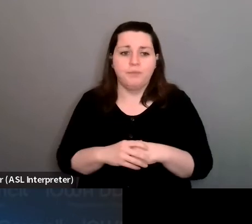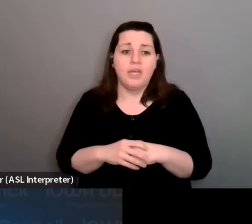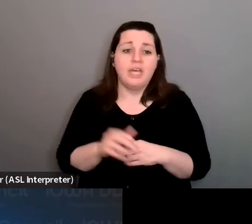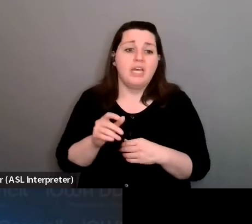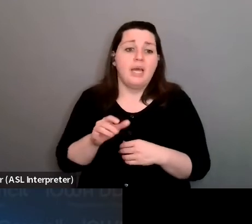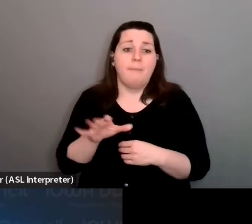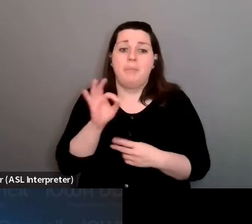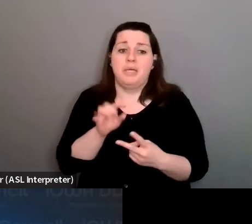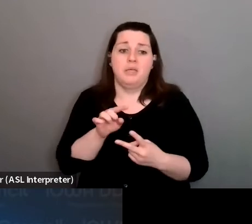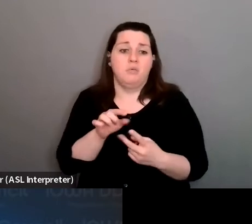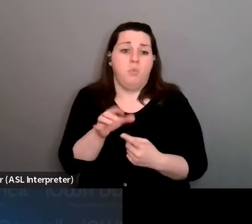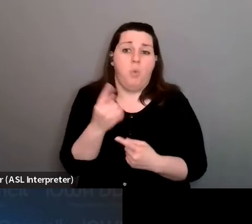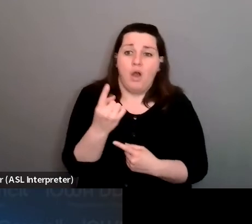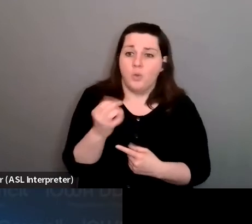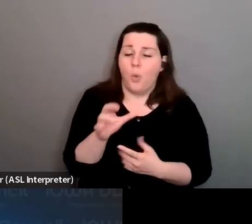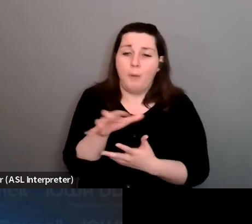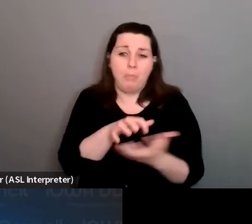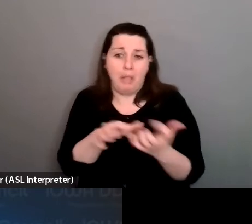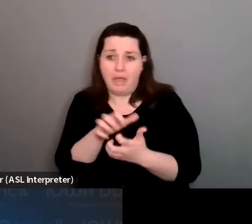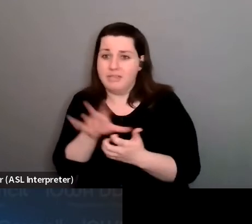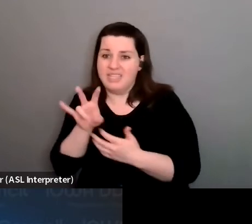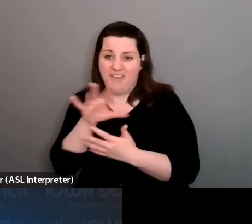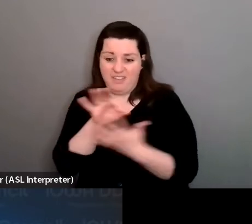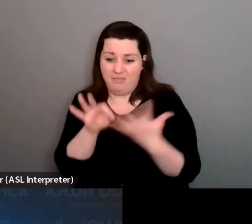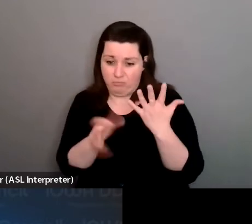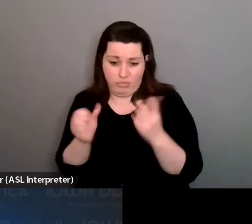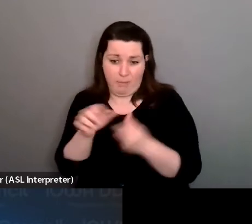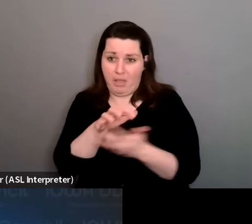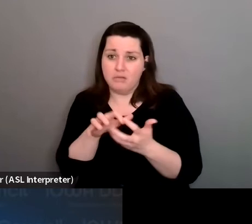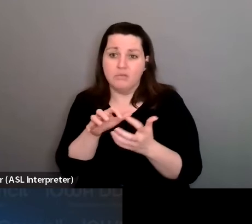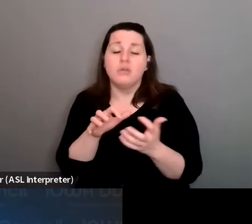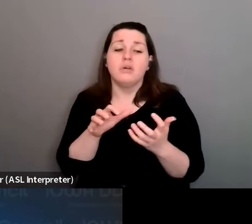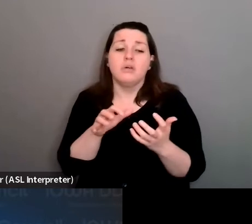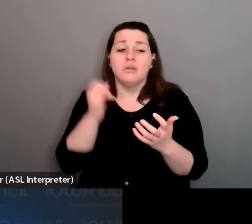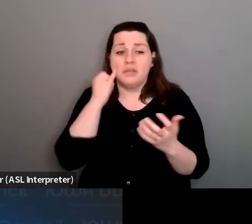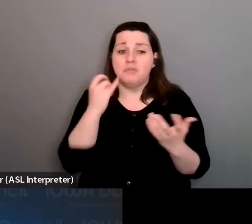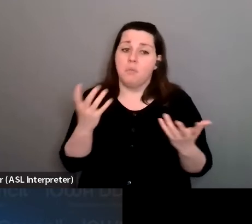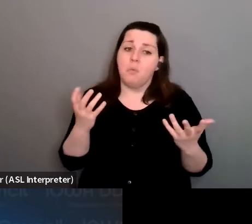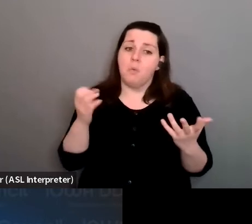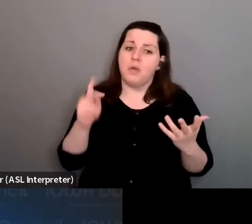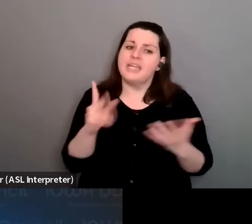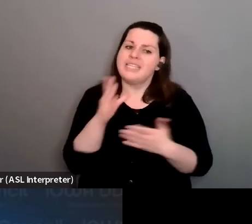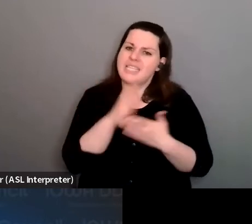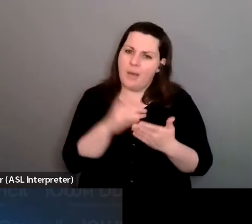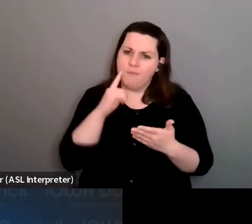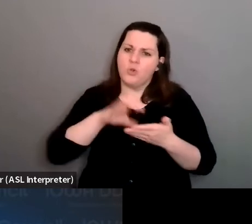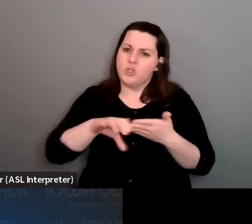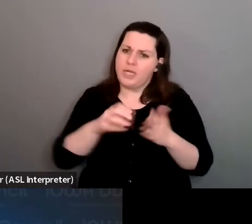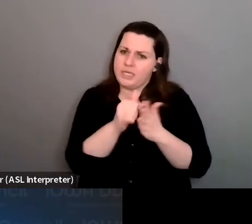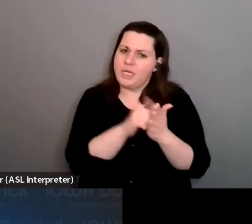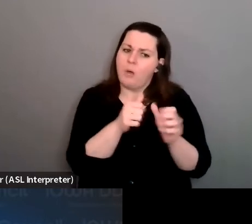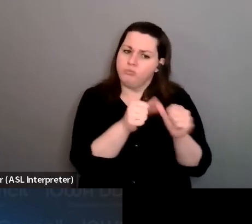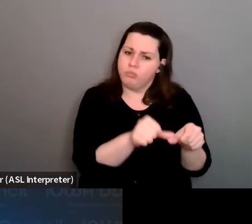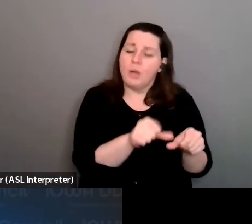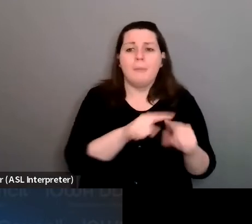of those options or you can blend all 7. So, if you say, I want to put some of it into the checking account, but I want to invest